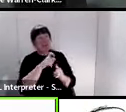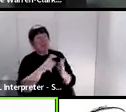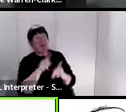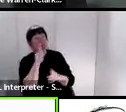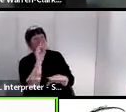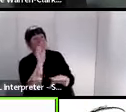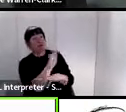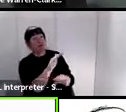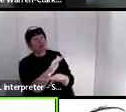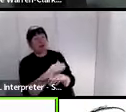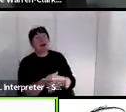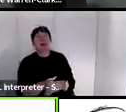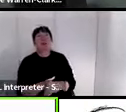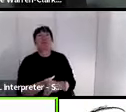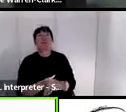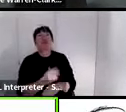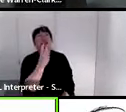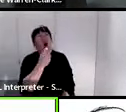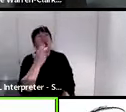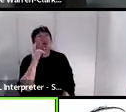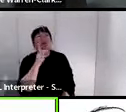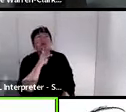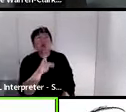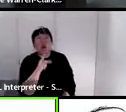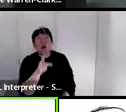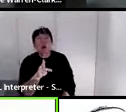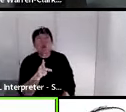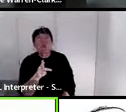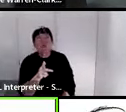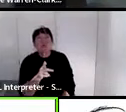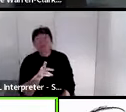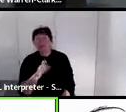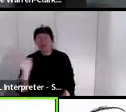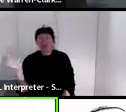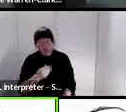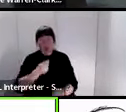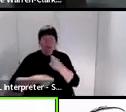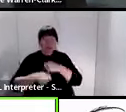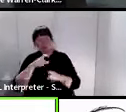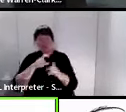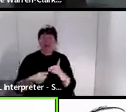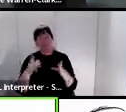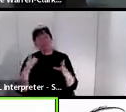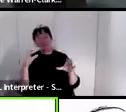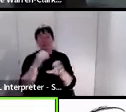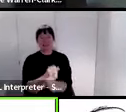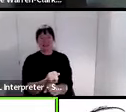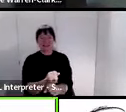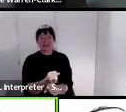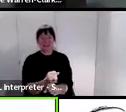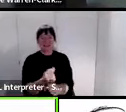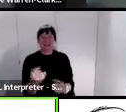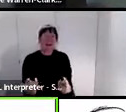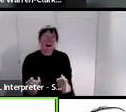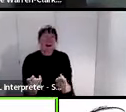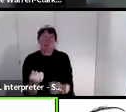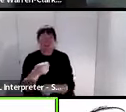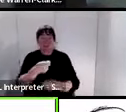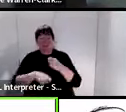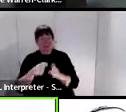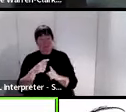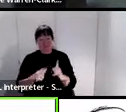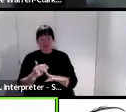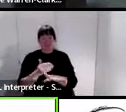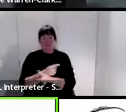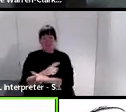The classic joke is that everybody comes to disability at some point. I just came to it earlier than everyone else. So if